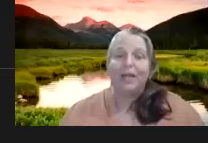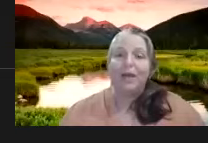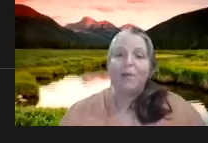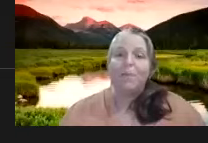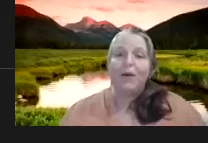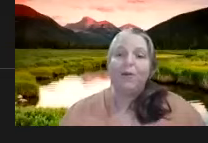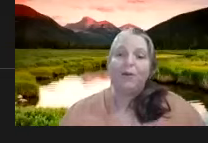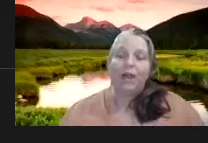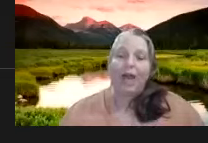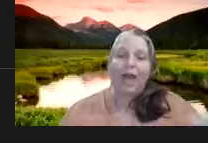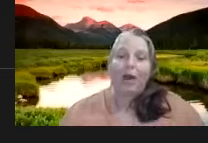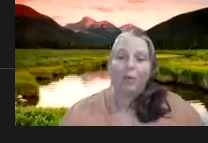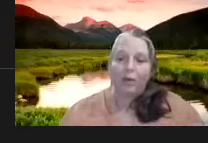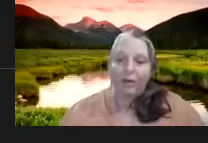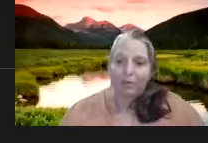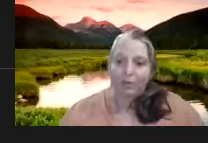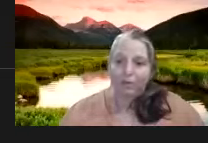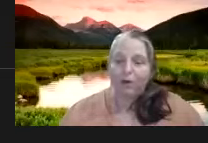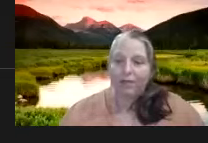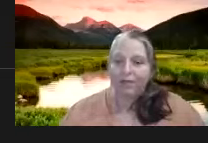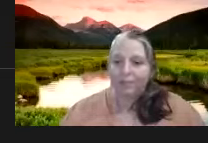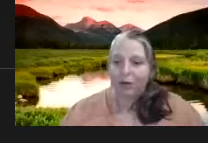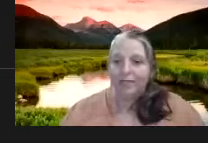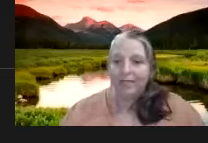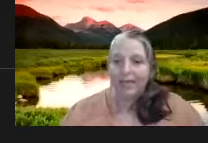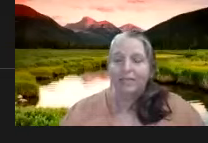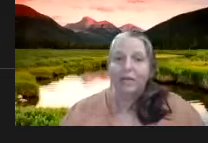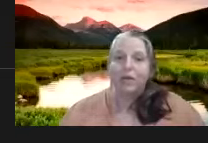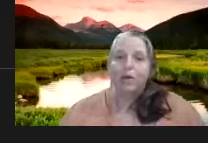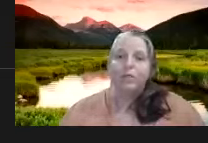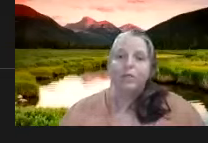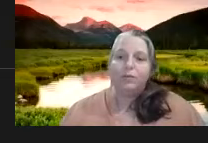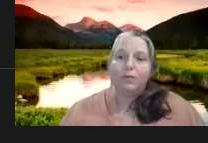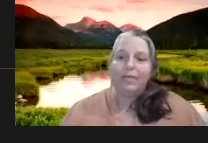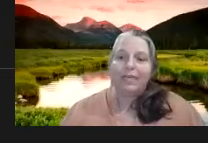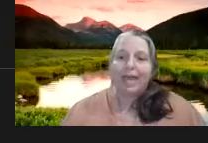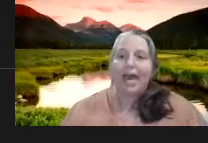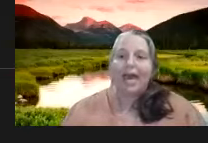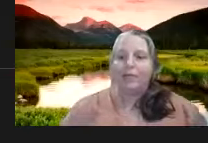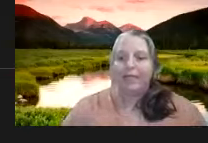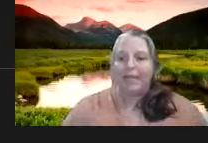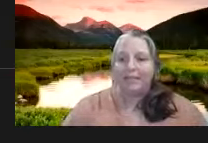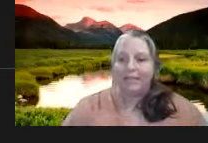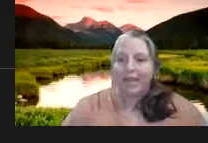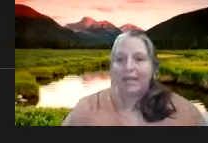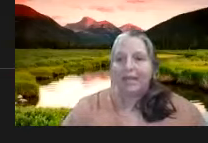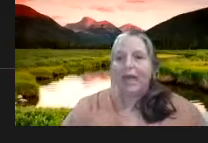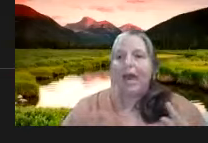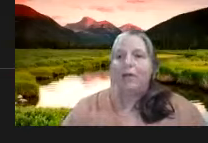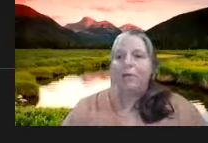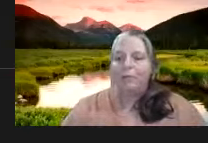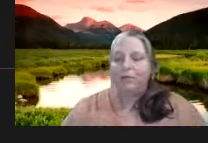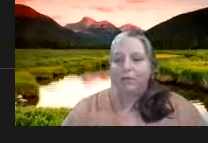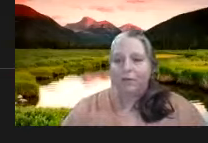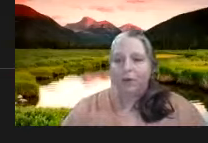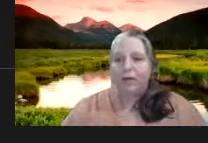it. But how we're going to move forward in this process, which is really how do we take this data? How